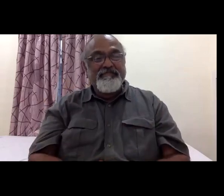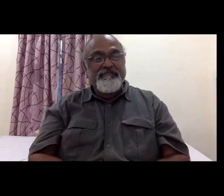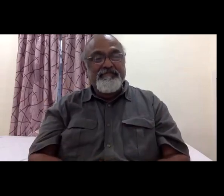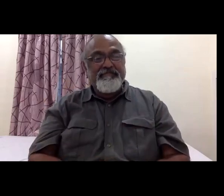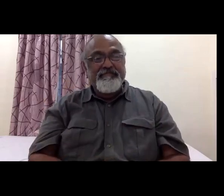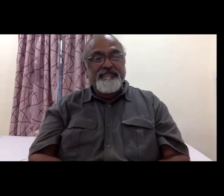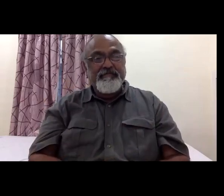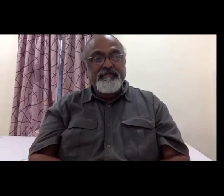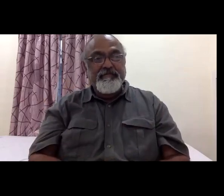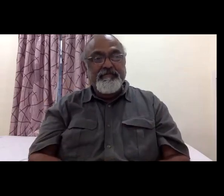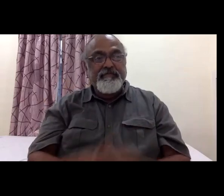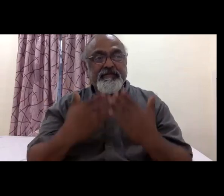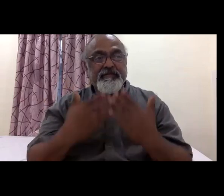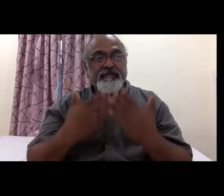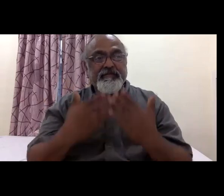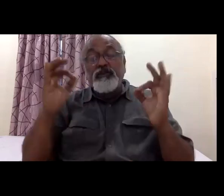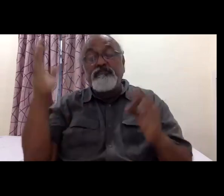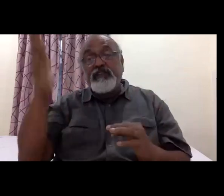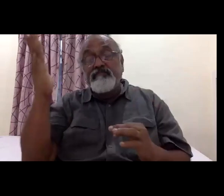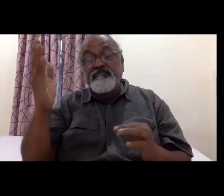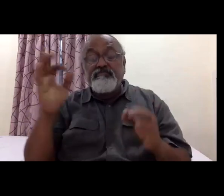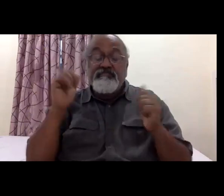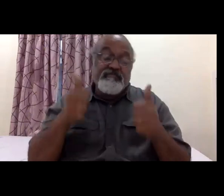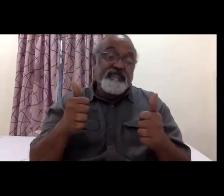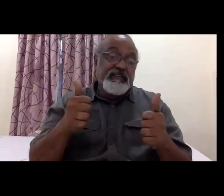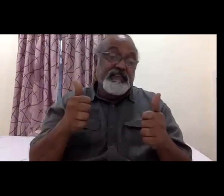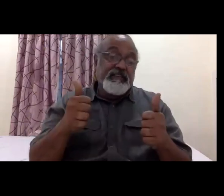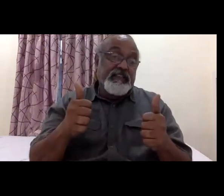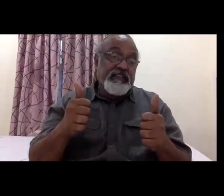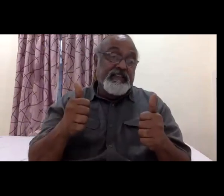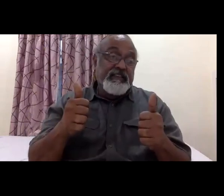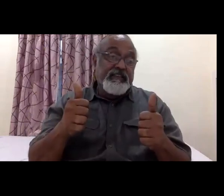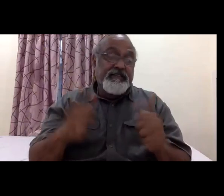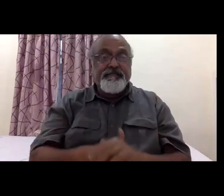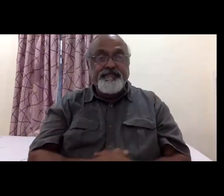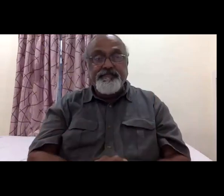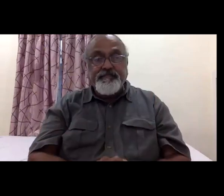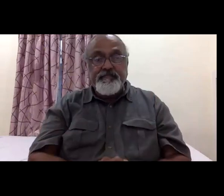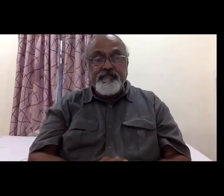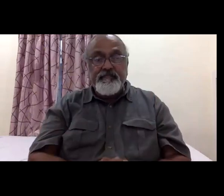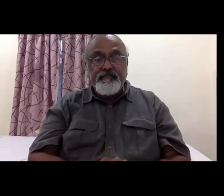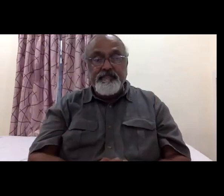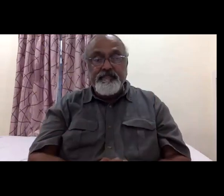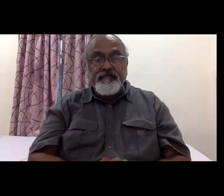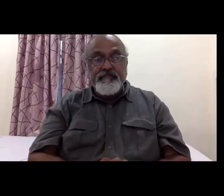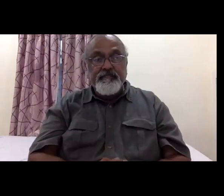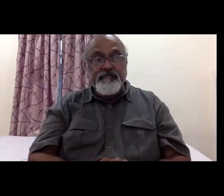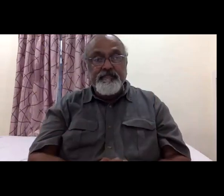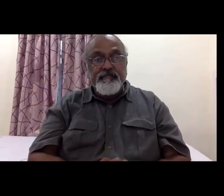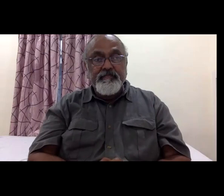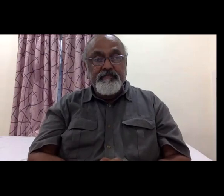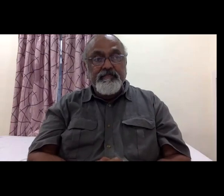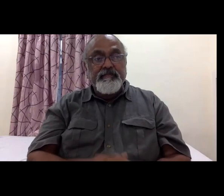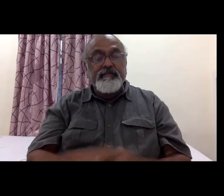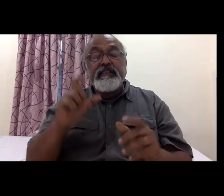Thank you for this brilliant session, sir. So on the behalf of the Center for Disability Research and Training, CDRT Kirorimal College, I